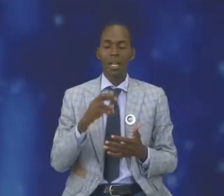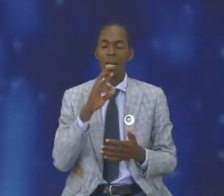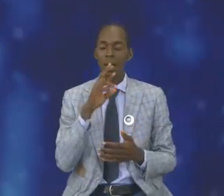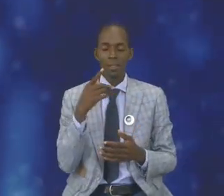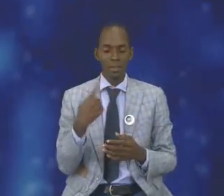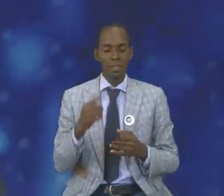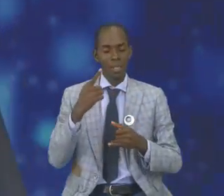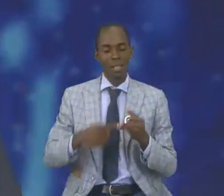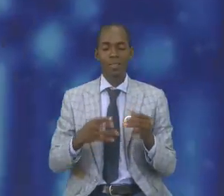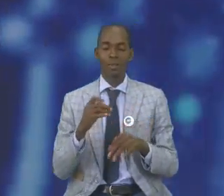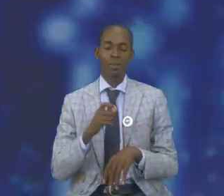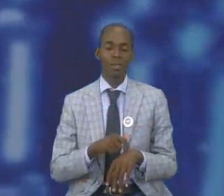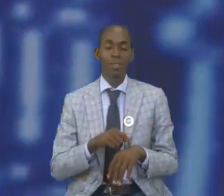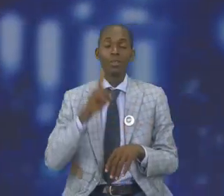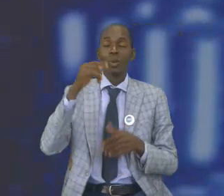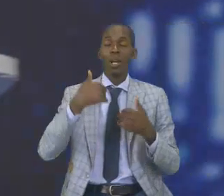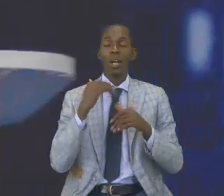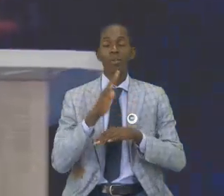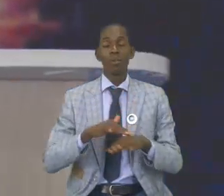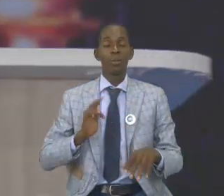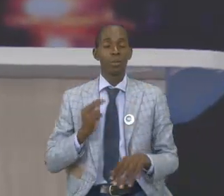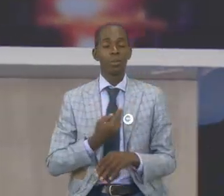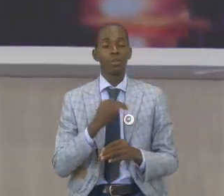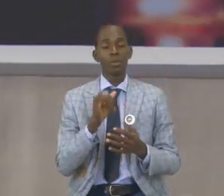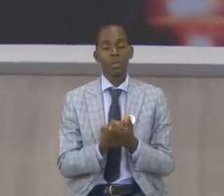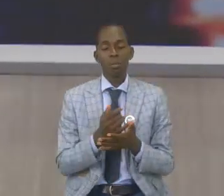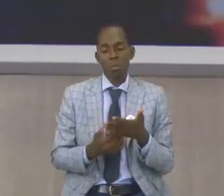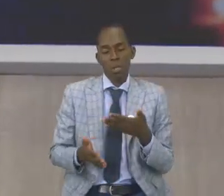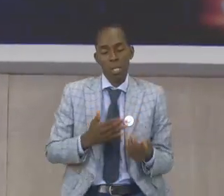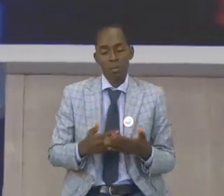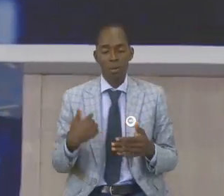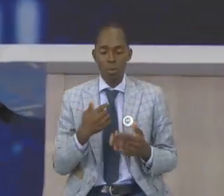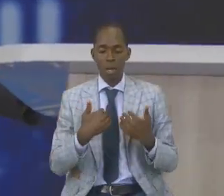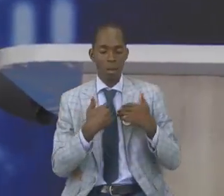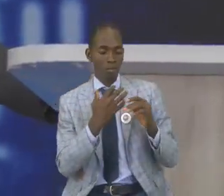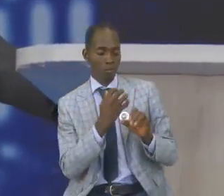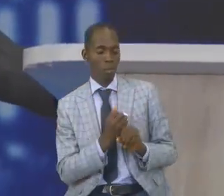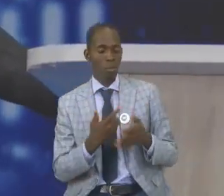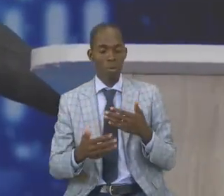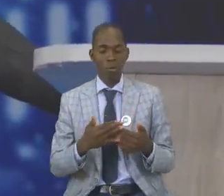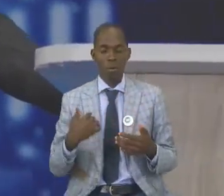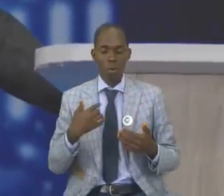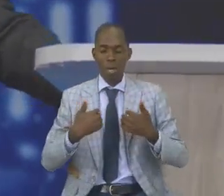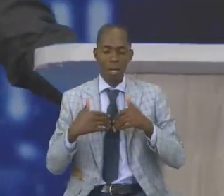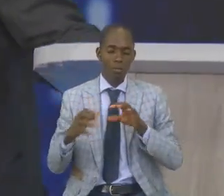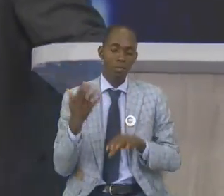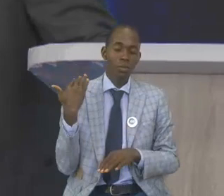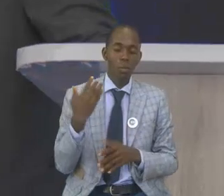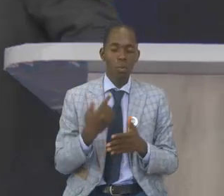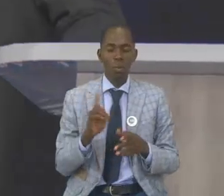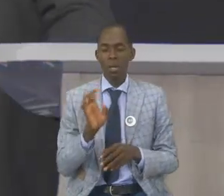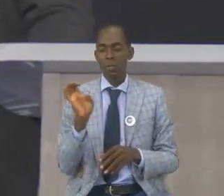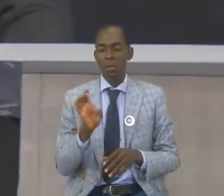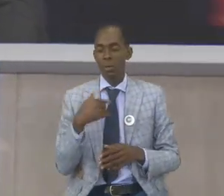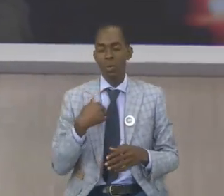time, and you have called us so that whatever we have got, whatever we have done, wherever we have been,